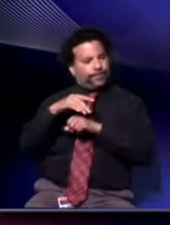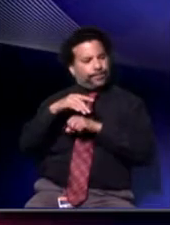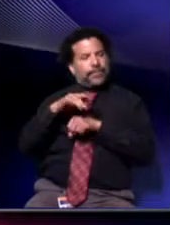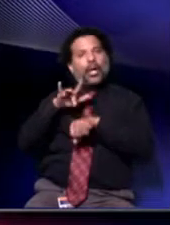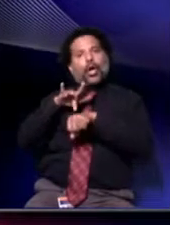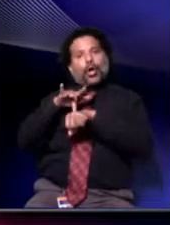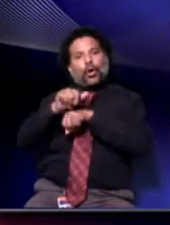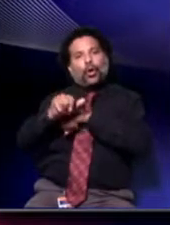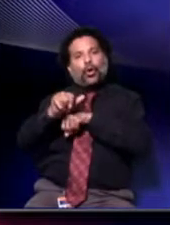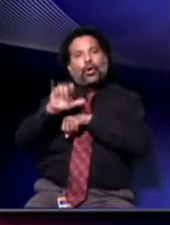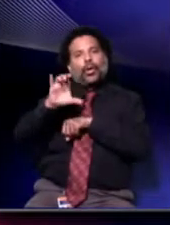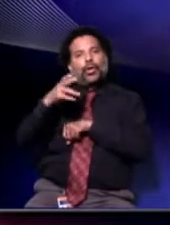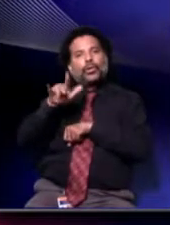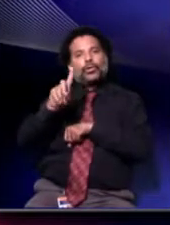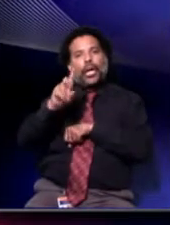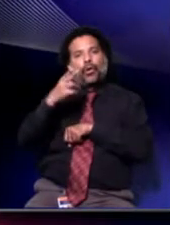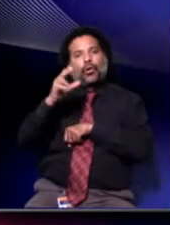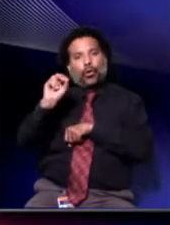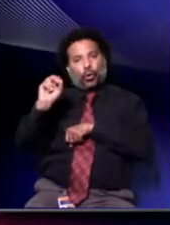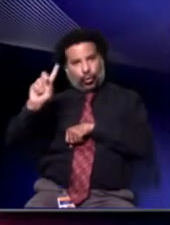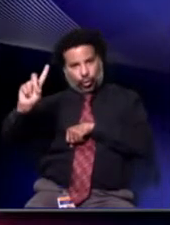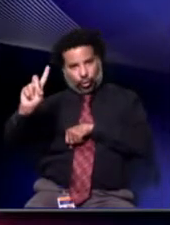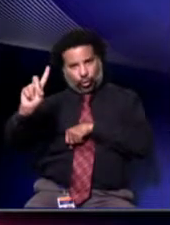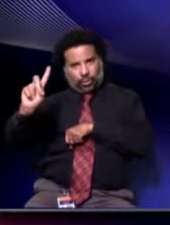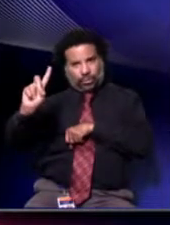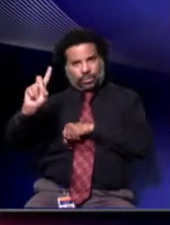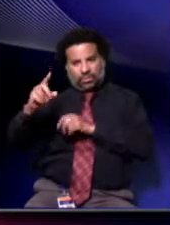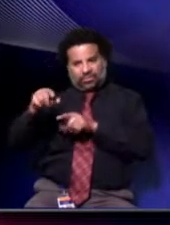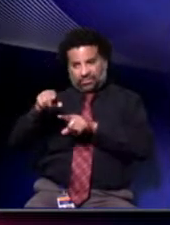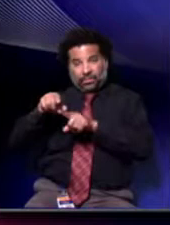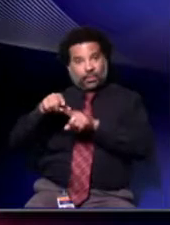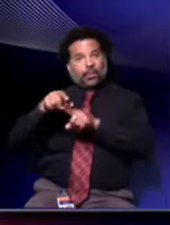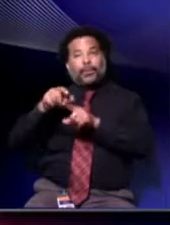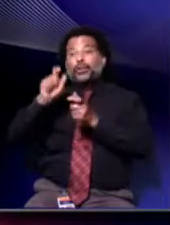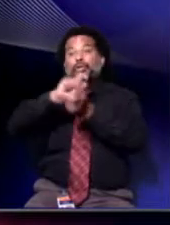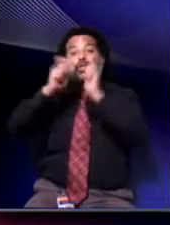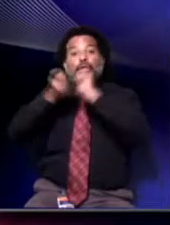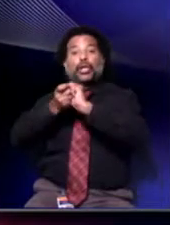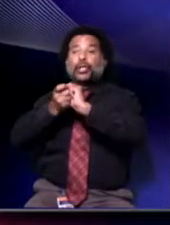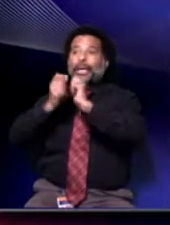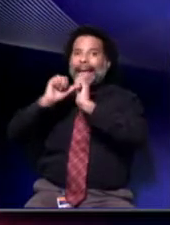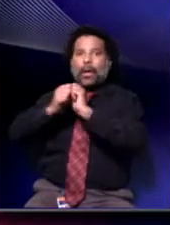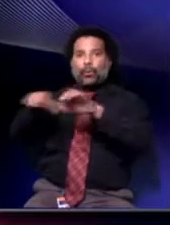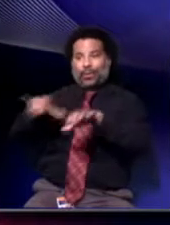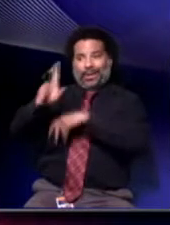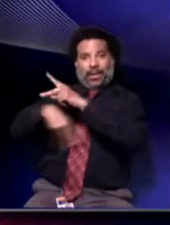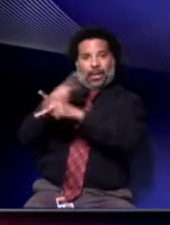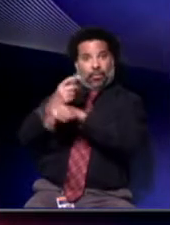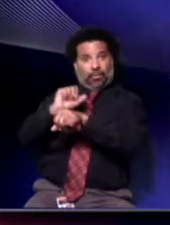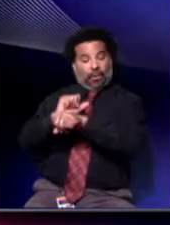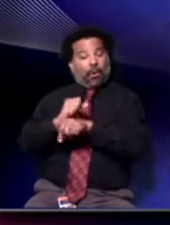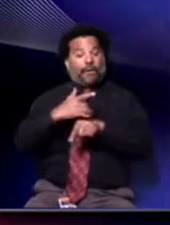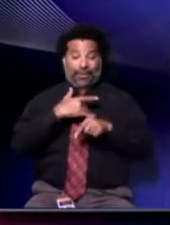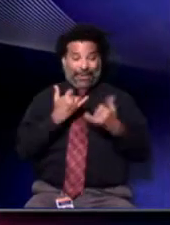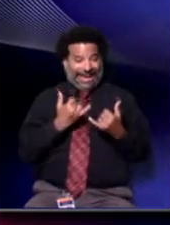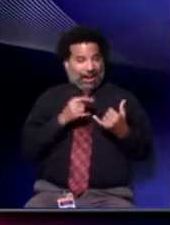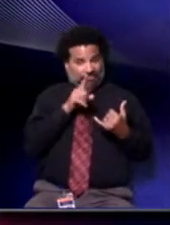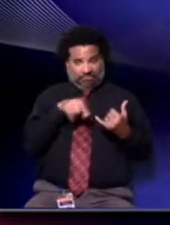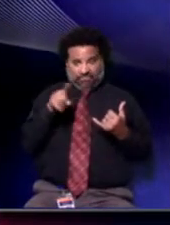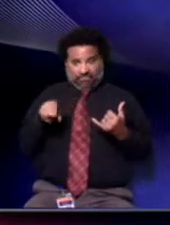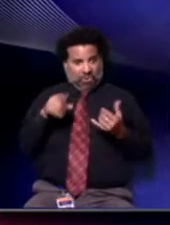changing the scope of our service model, I mean, do you as the superintendent feel that that's accurate, correct, what's in the best